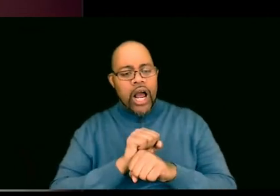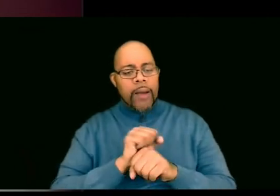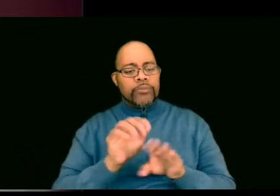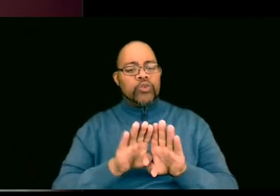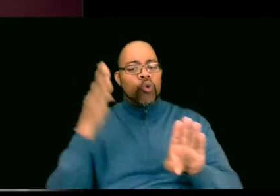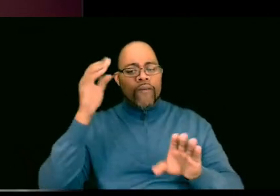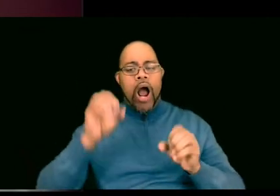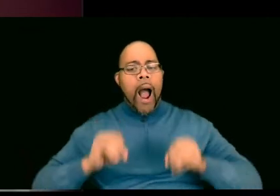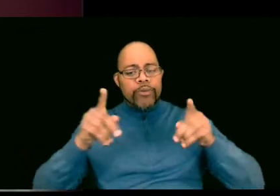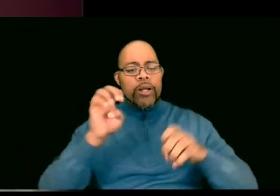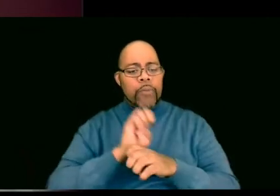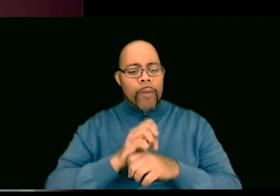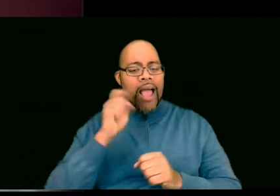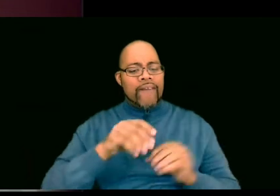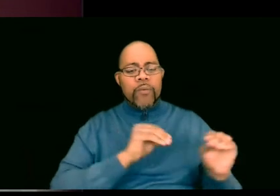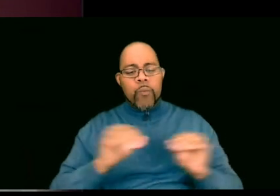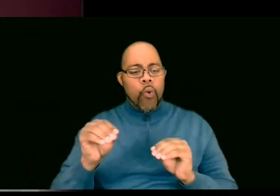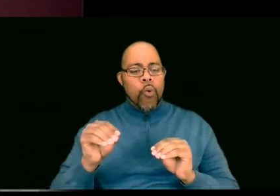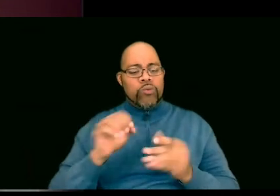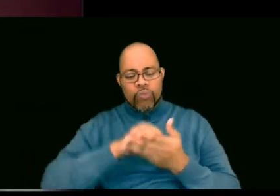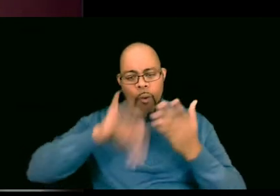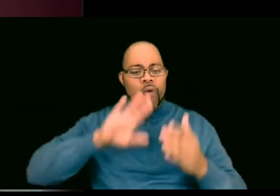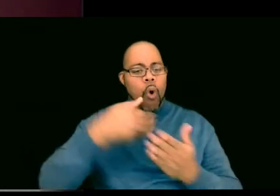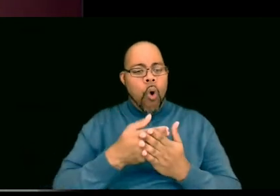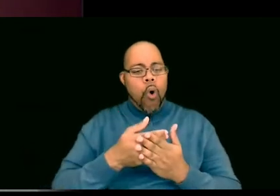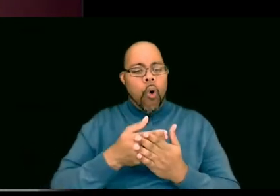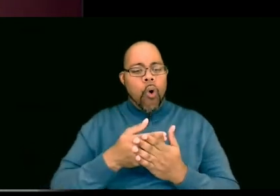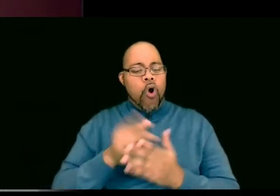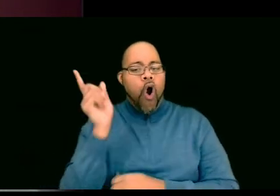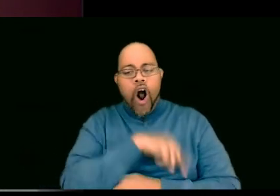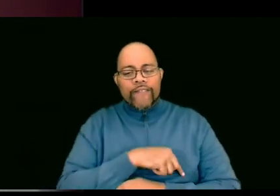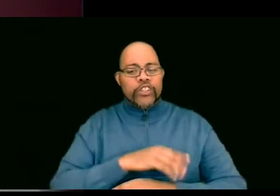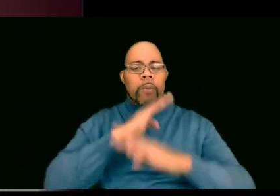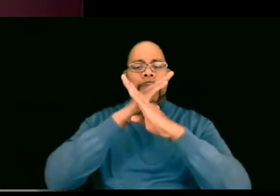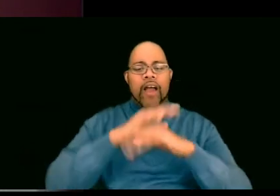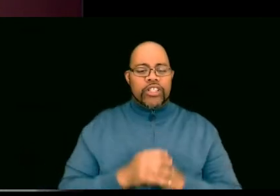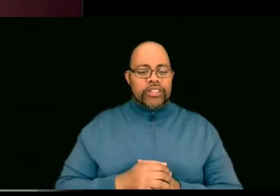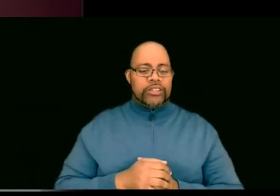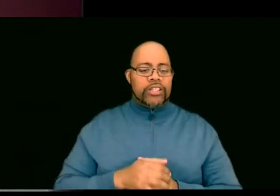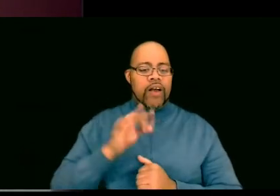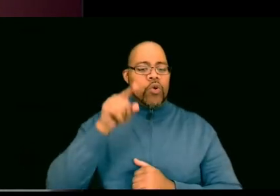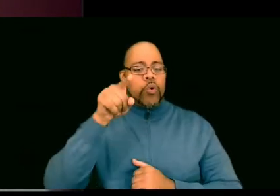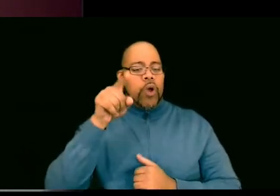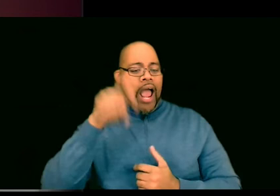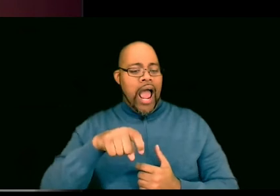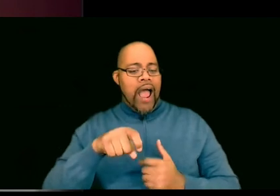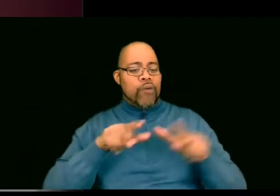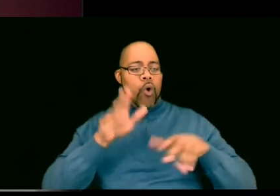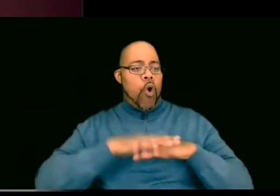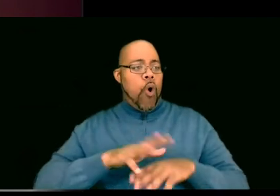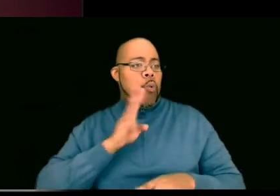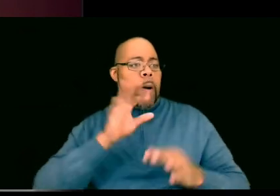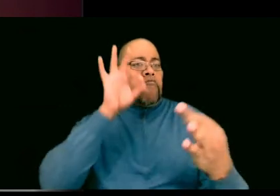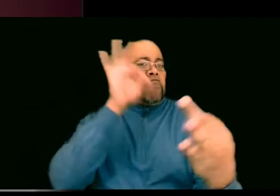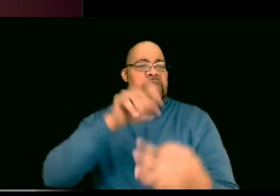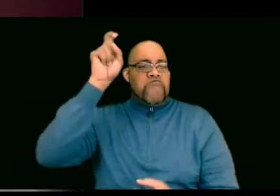jobs, doors for employment. We've got to remove all of these artificial barriers of you got to